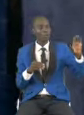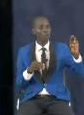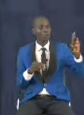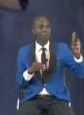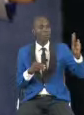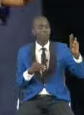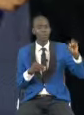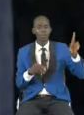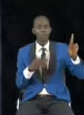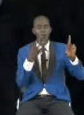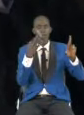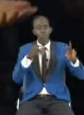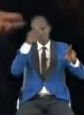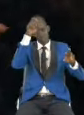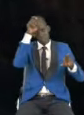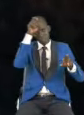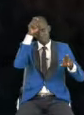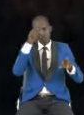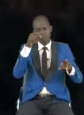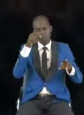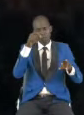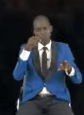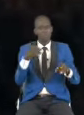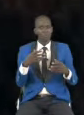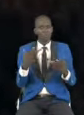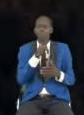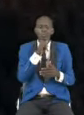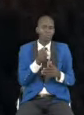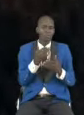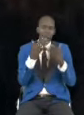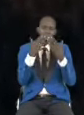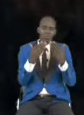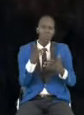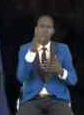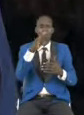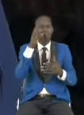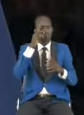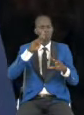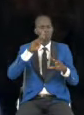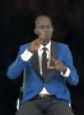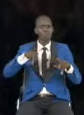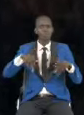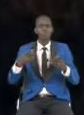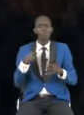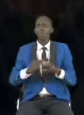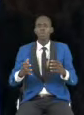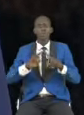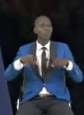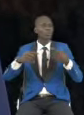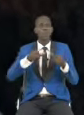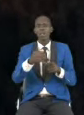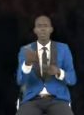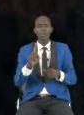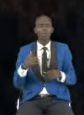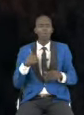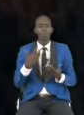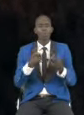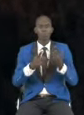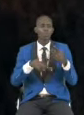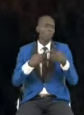even this manna, they need to appreciate the provision of God. They said, we don't want to go anywhere. Take us back to